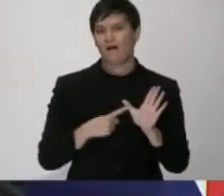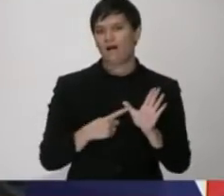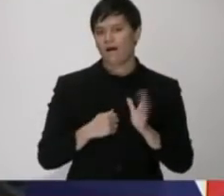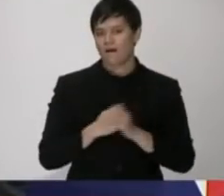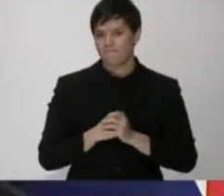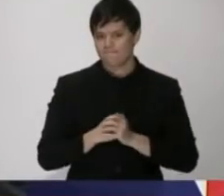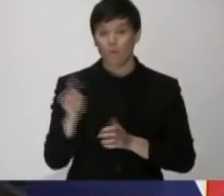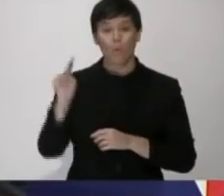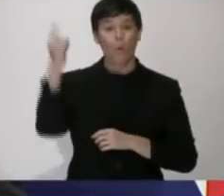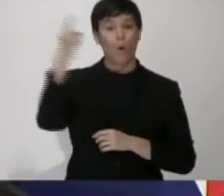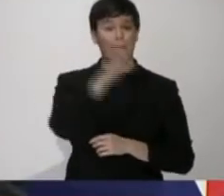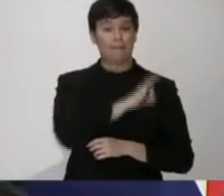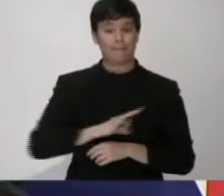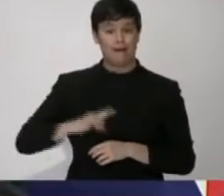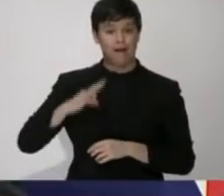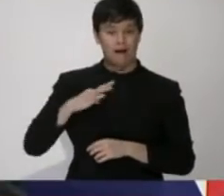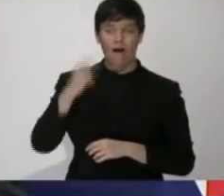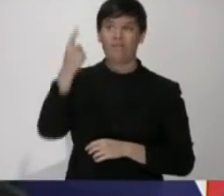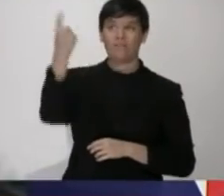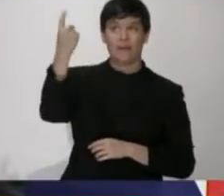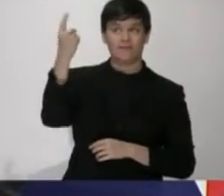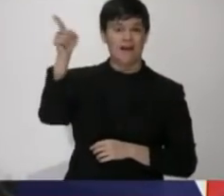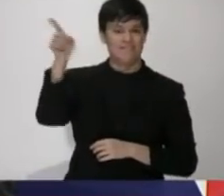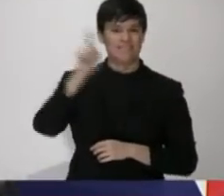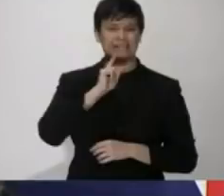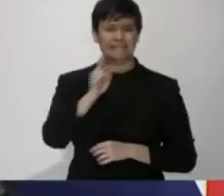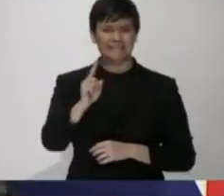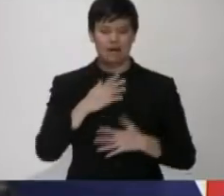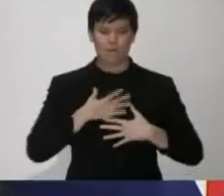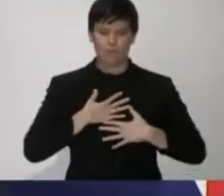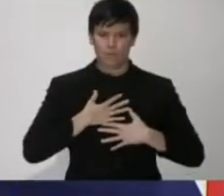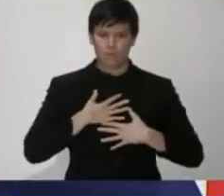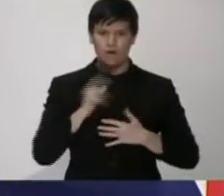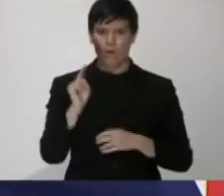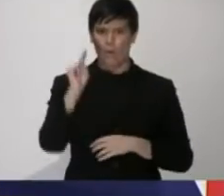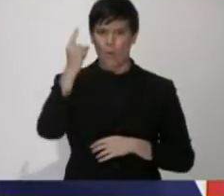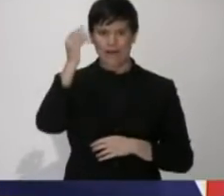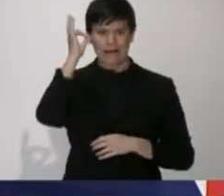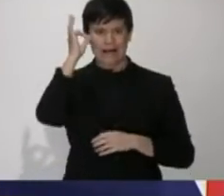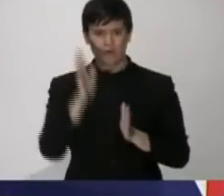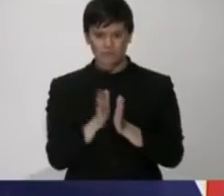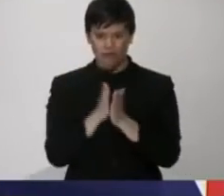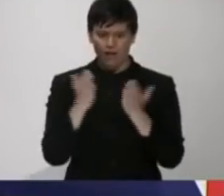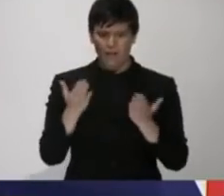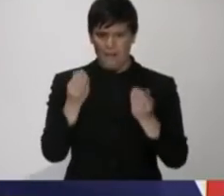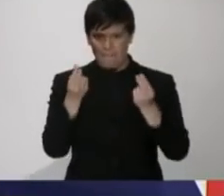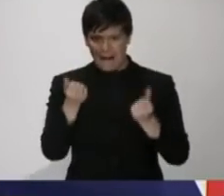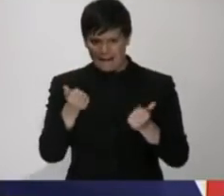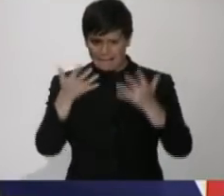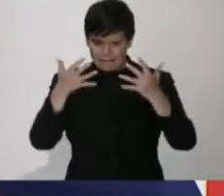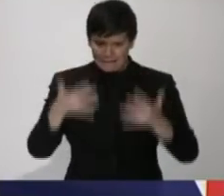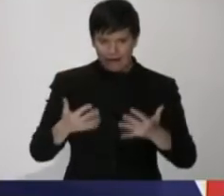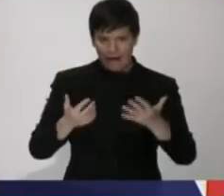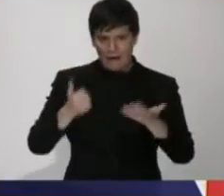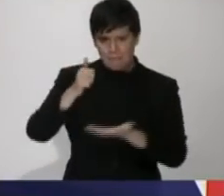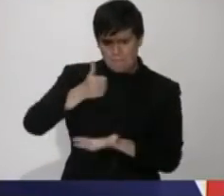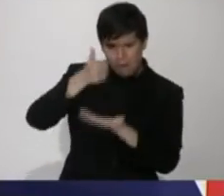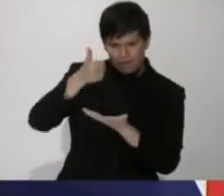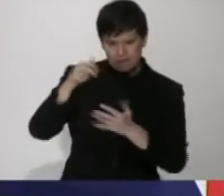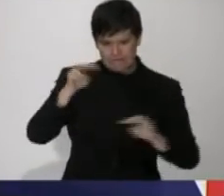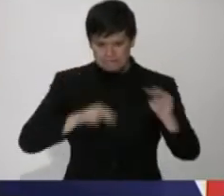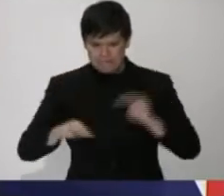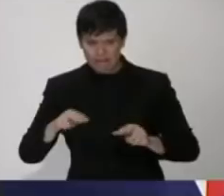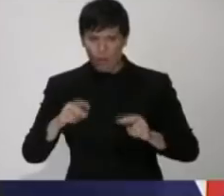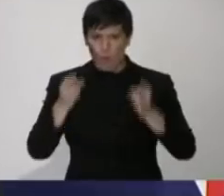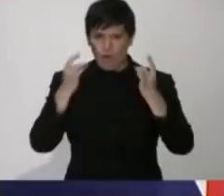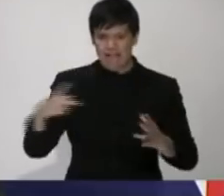concerns about where they find themselves. They've already made significant cuts within their budgets, and so he's made that clear.